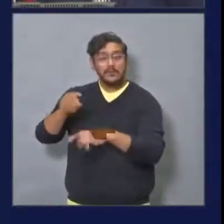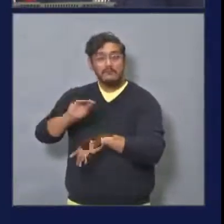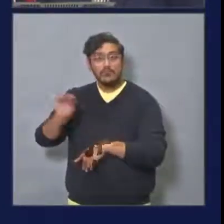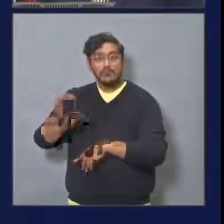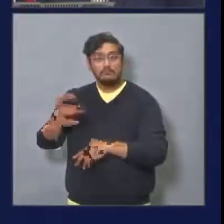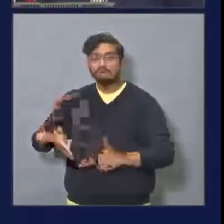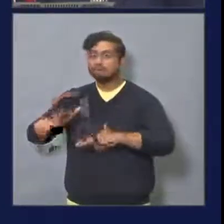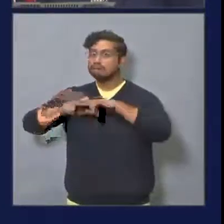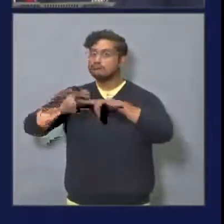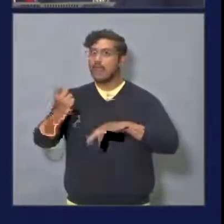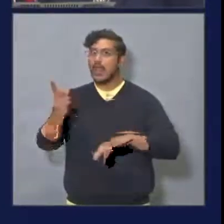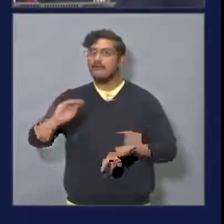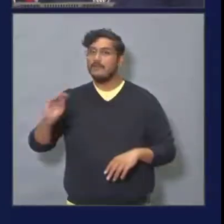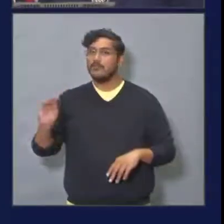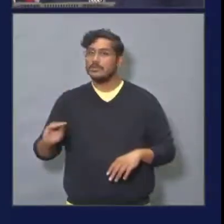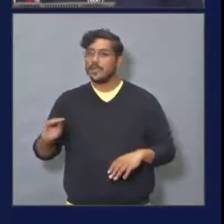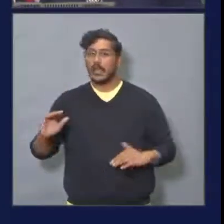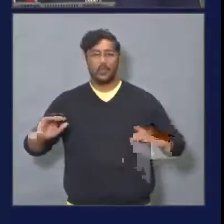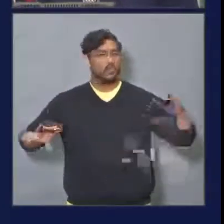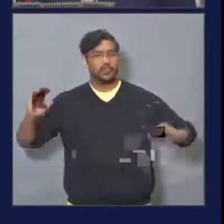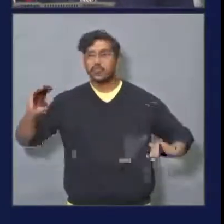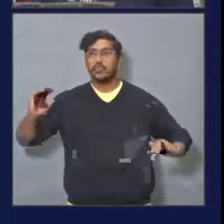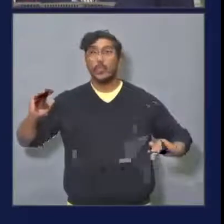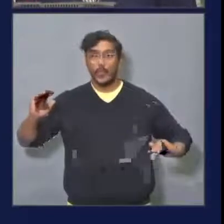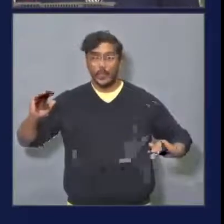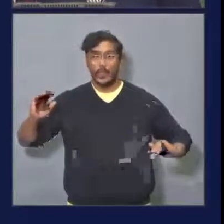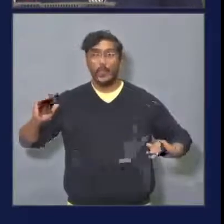11%. The next slide, please.